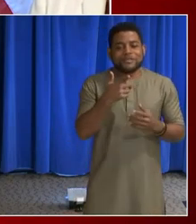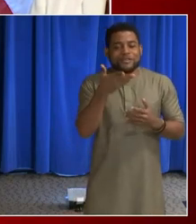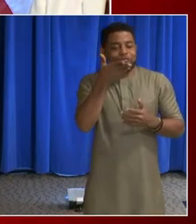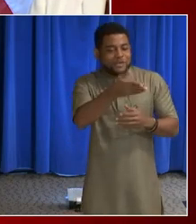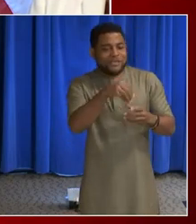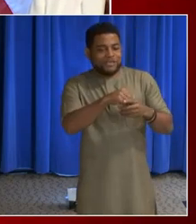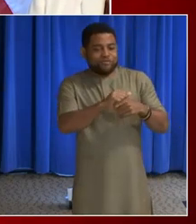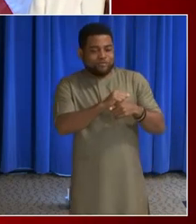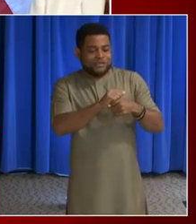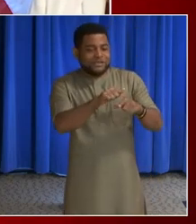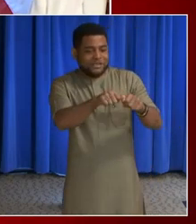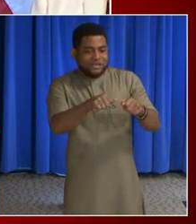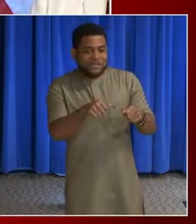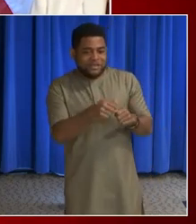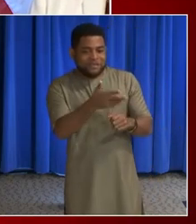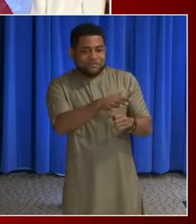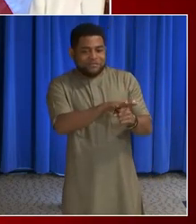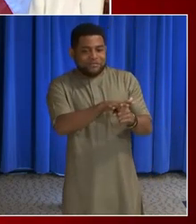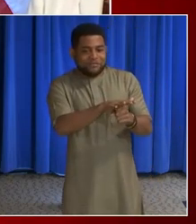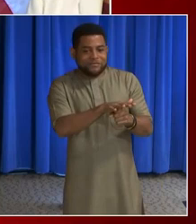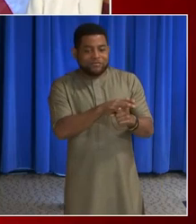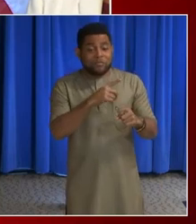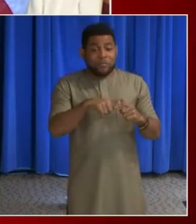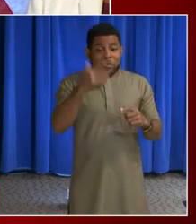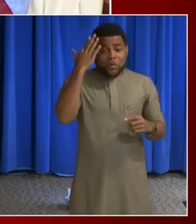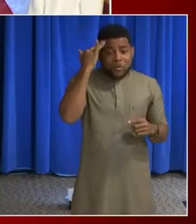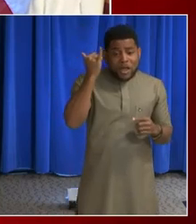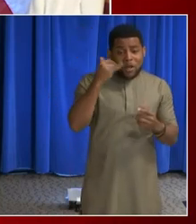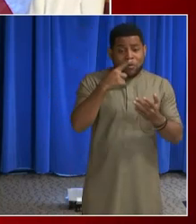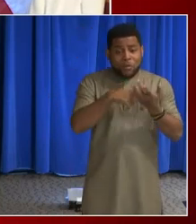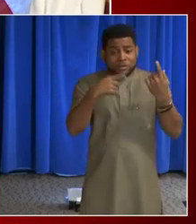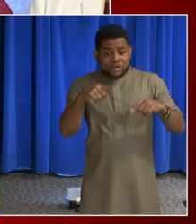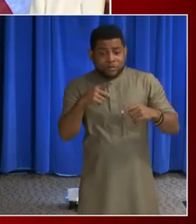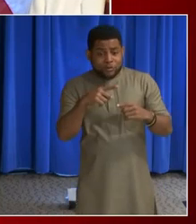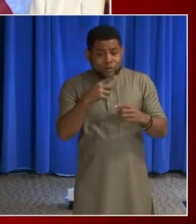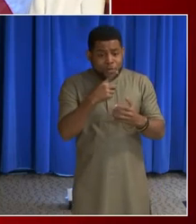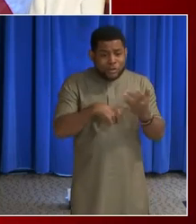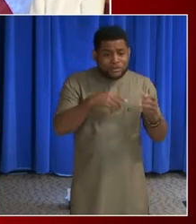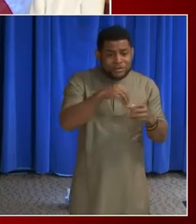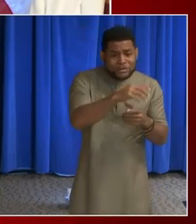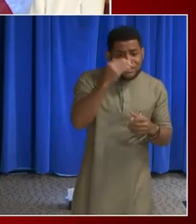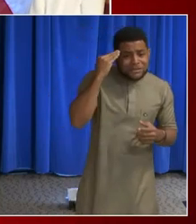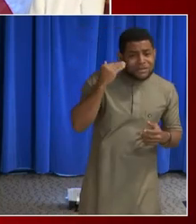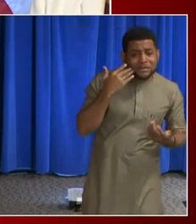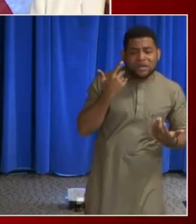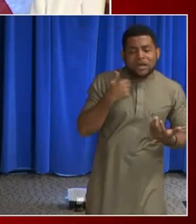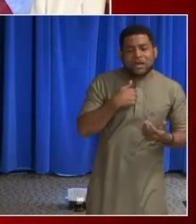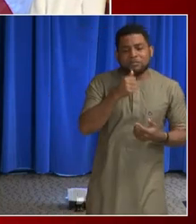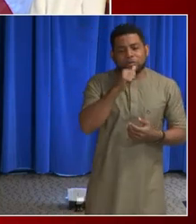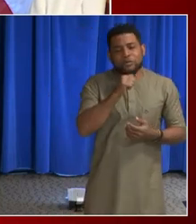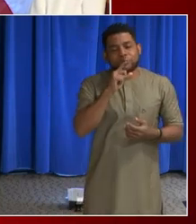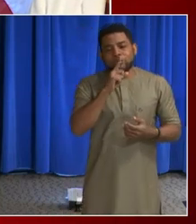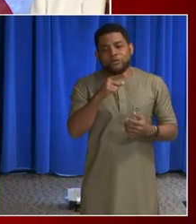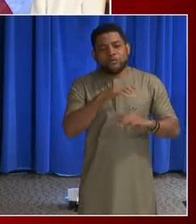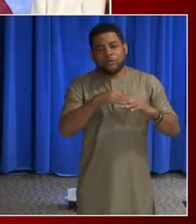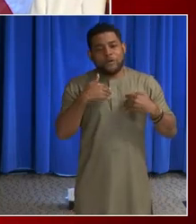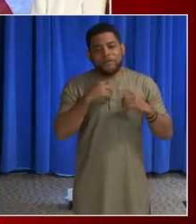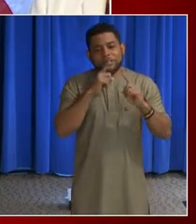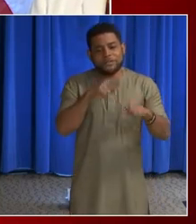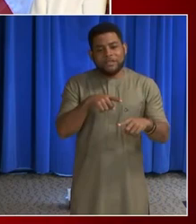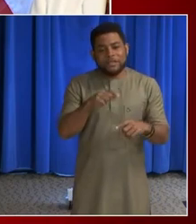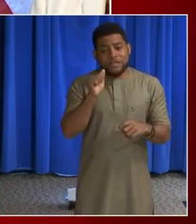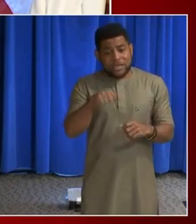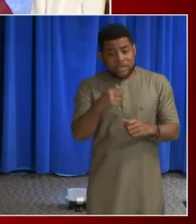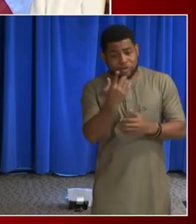But why and what kind of was in his mind at that time, I don't know the answer to that, Mark. And my last is, can anybody give us any update on